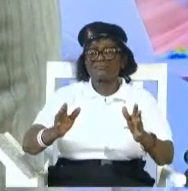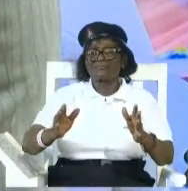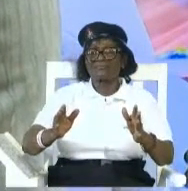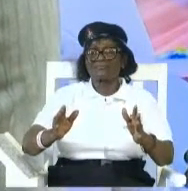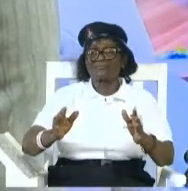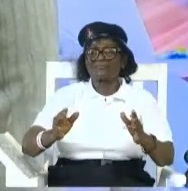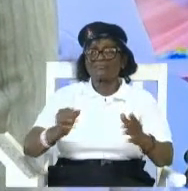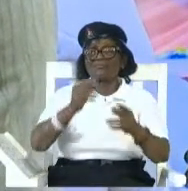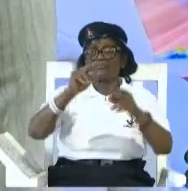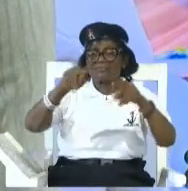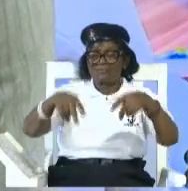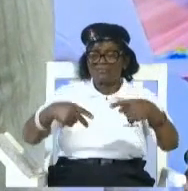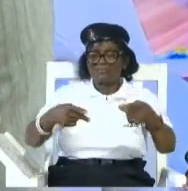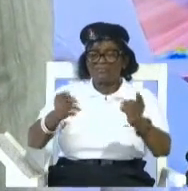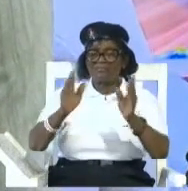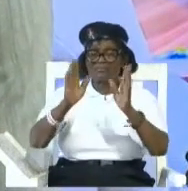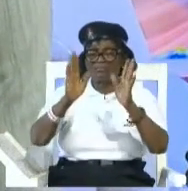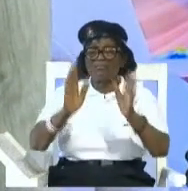provider,